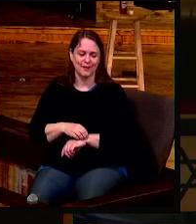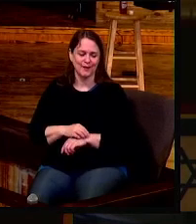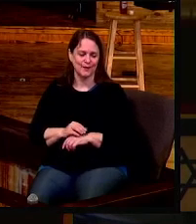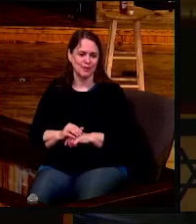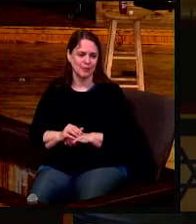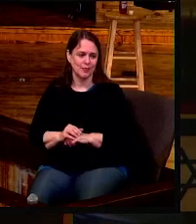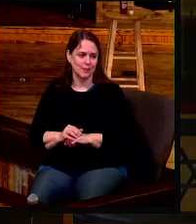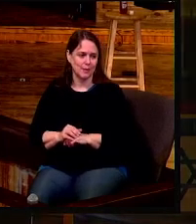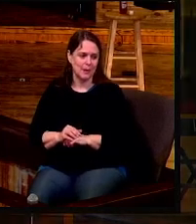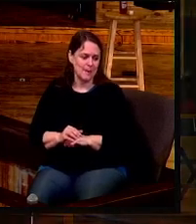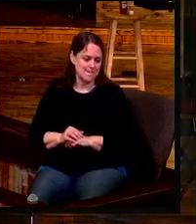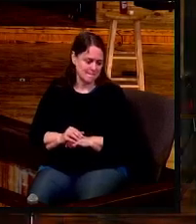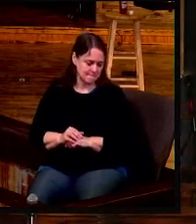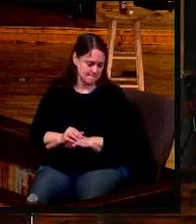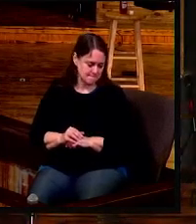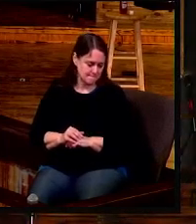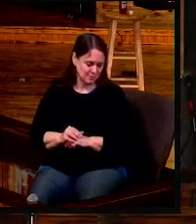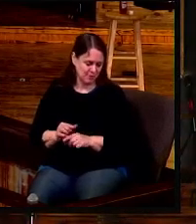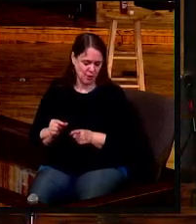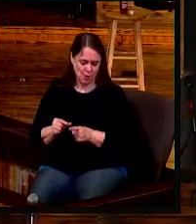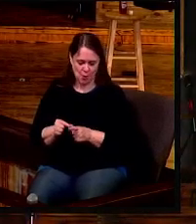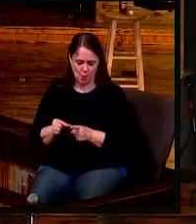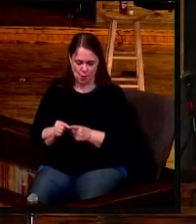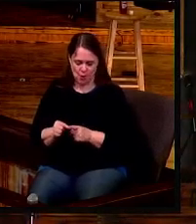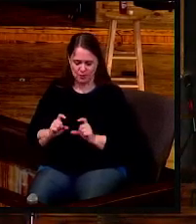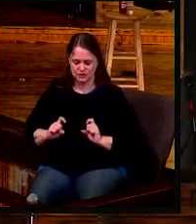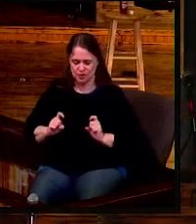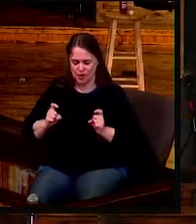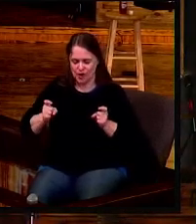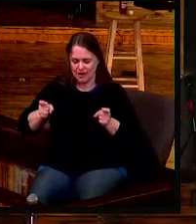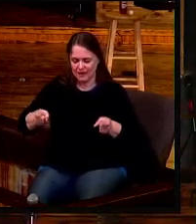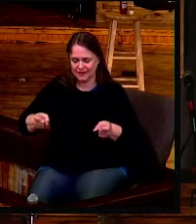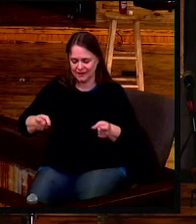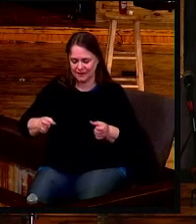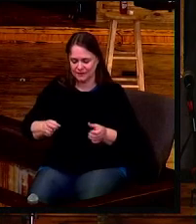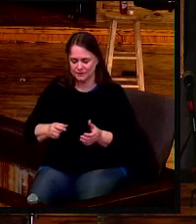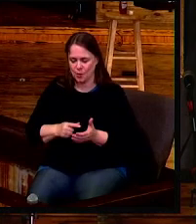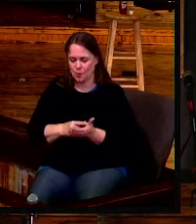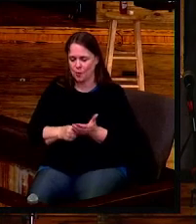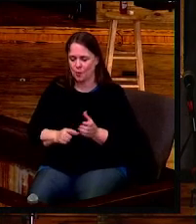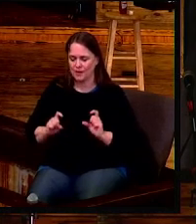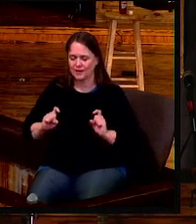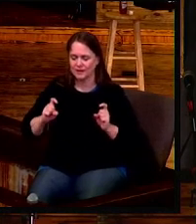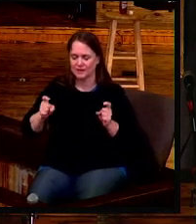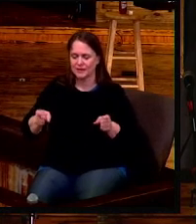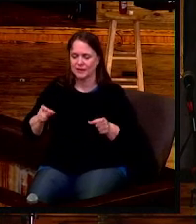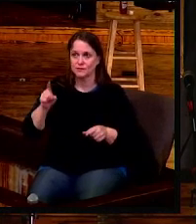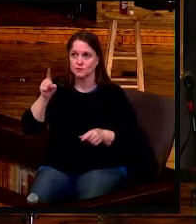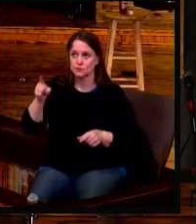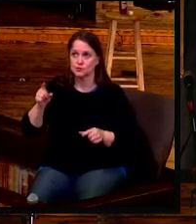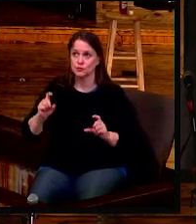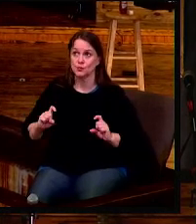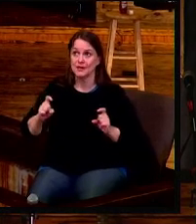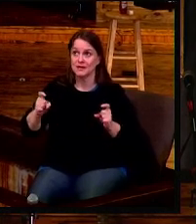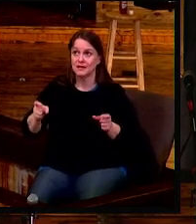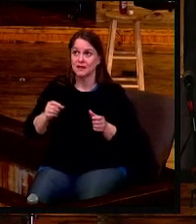But words are a gift. What gift are you giving to those that are around you? What type of gift